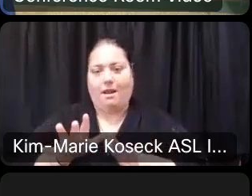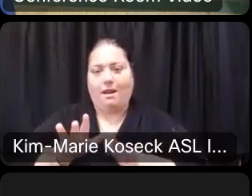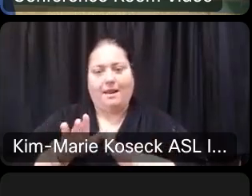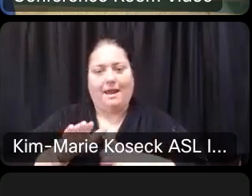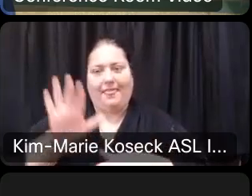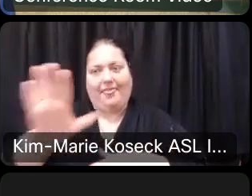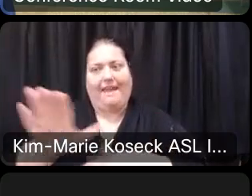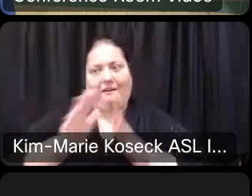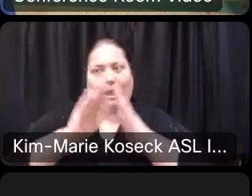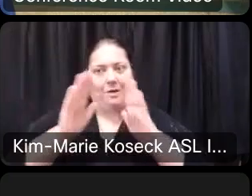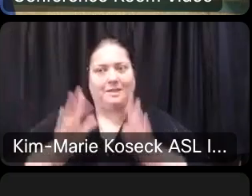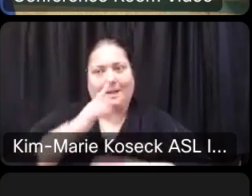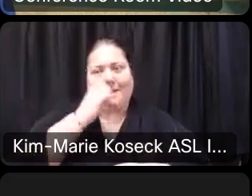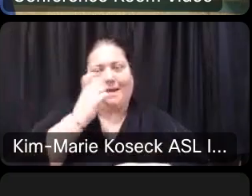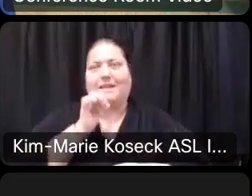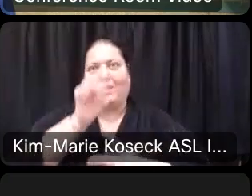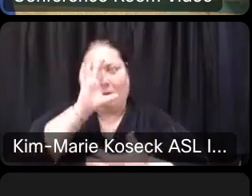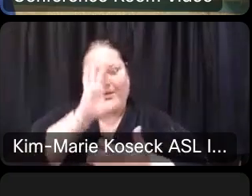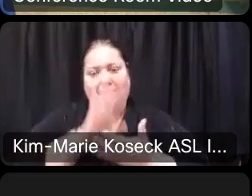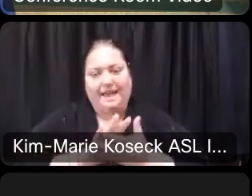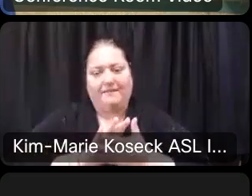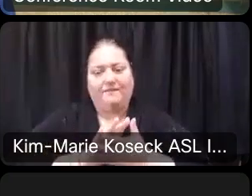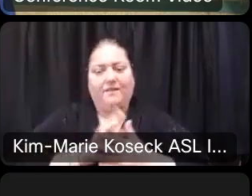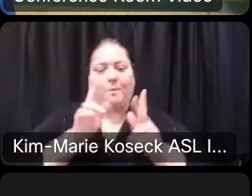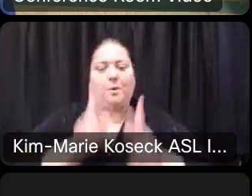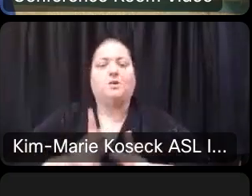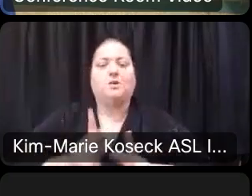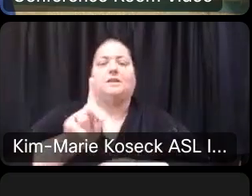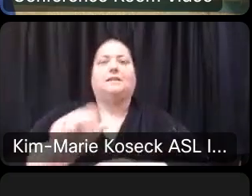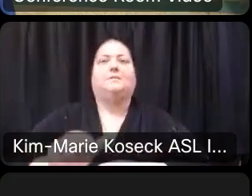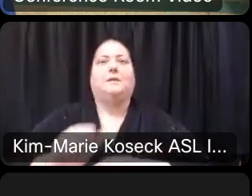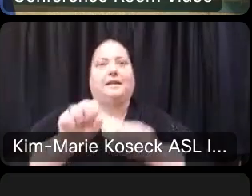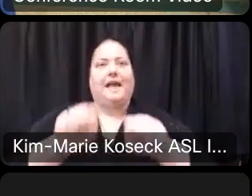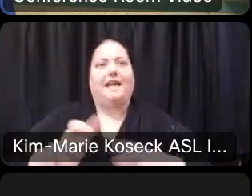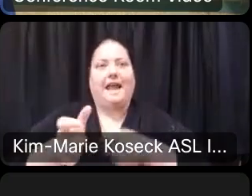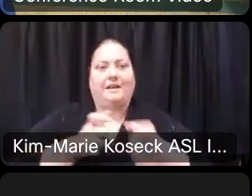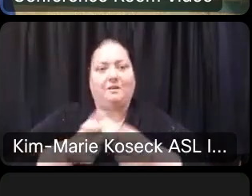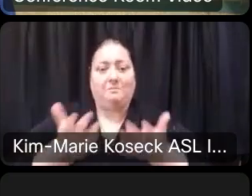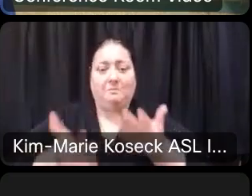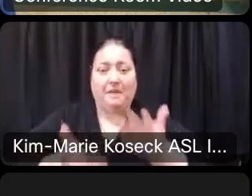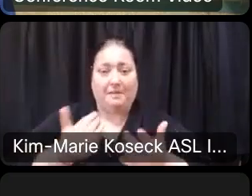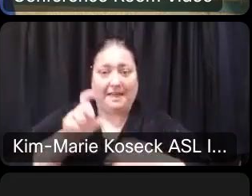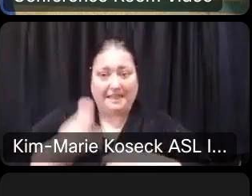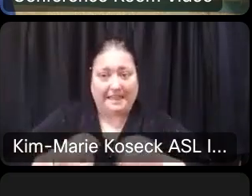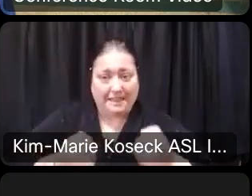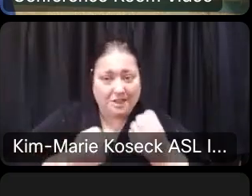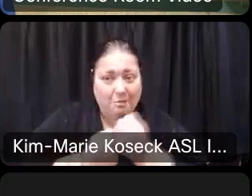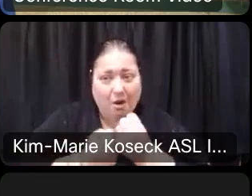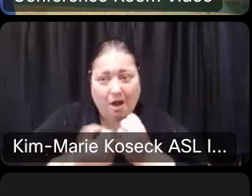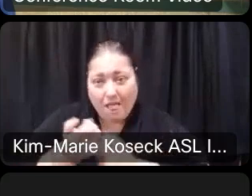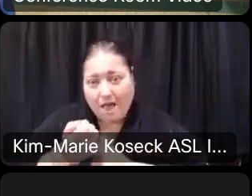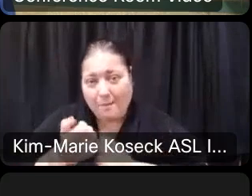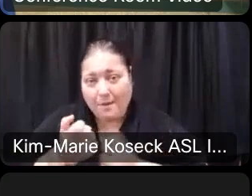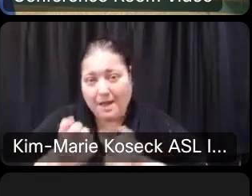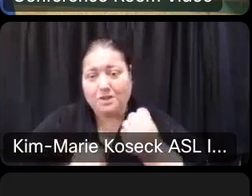their housing because they don't believe that a person with disabilities can't handle it. Yes, they might need support, a little support, but